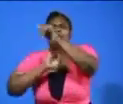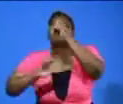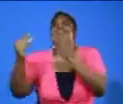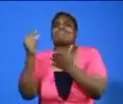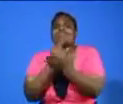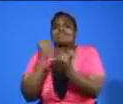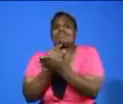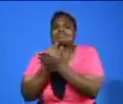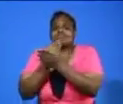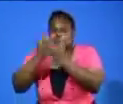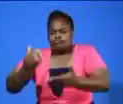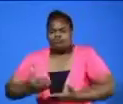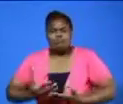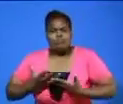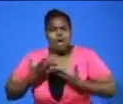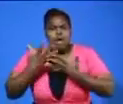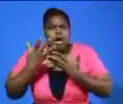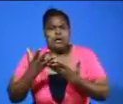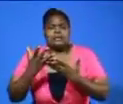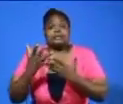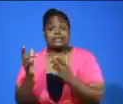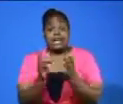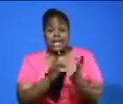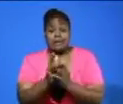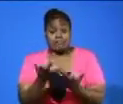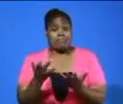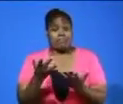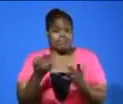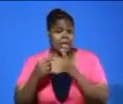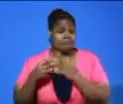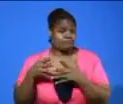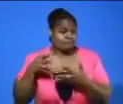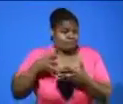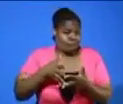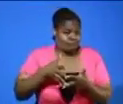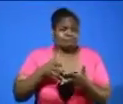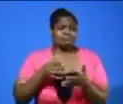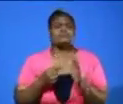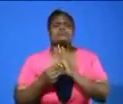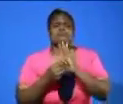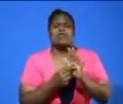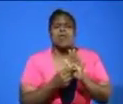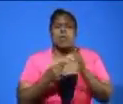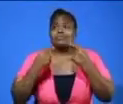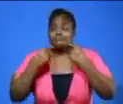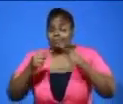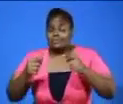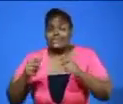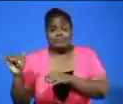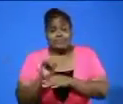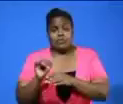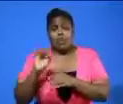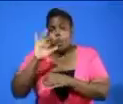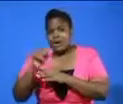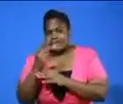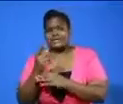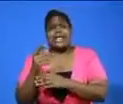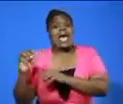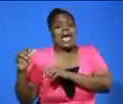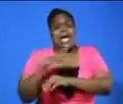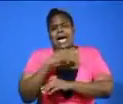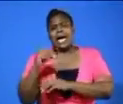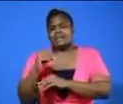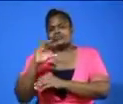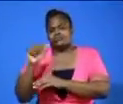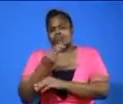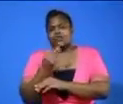fearlessness and a forthrightness and a biblical rootedness declared just as Elijah and John the Baptist